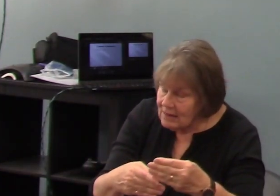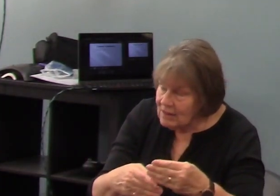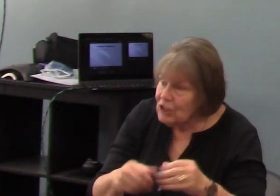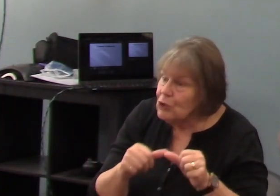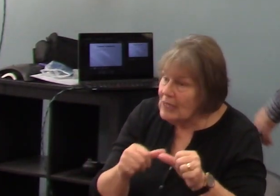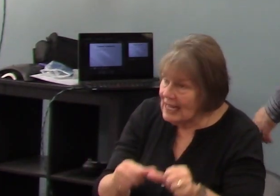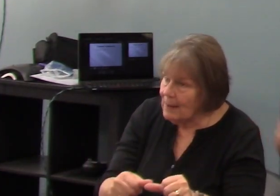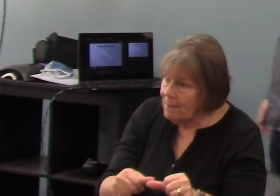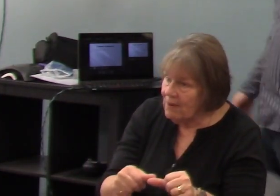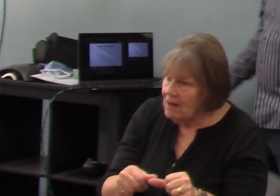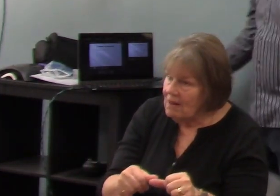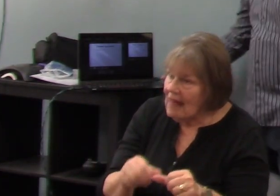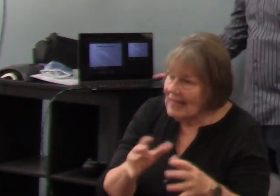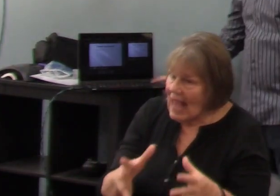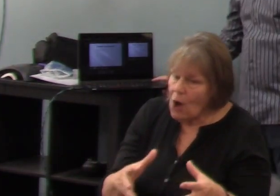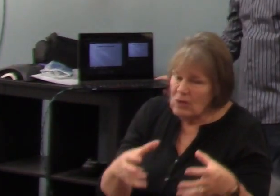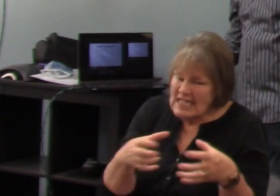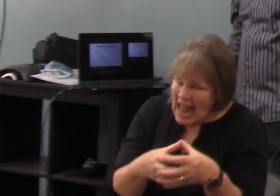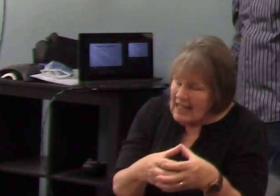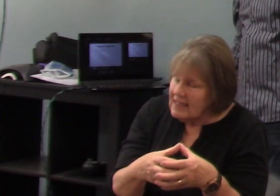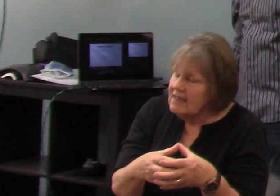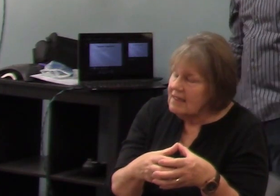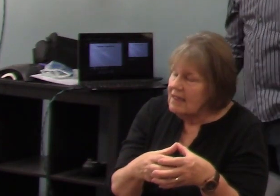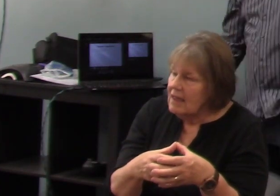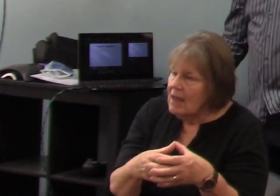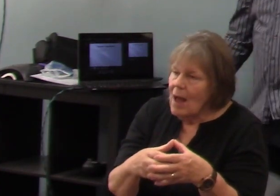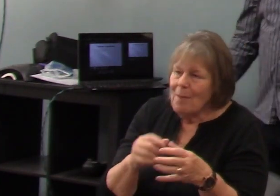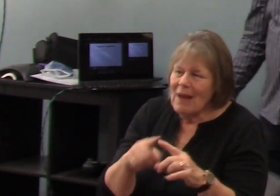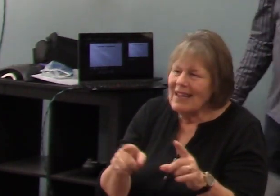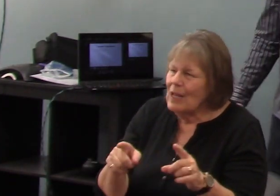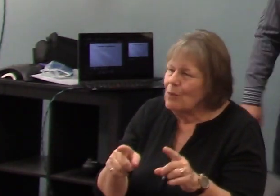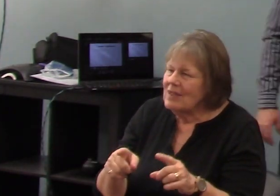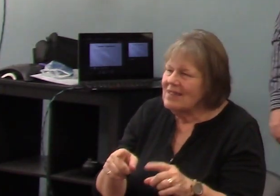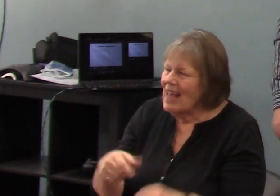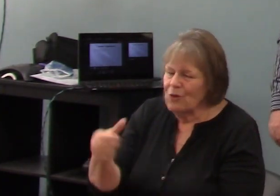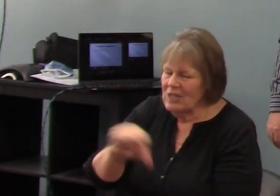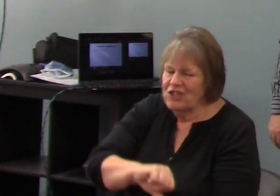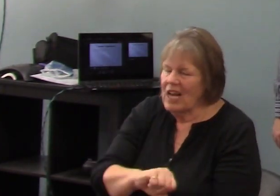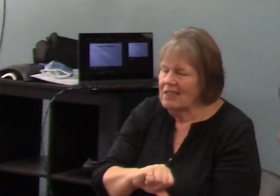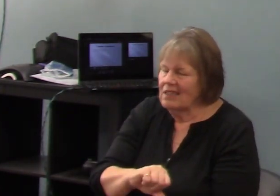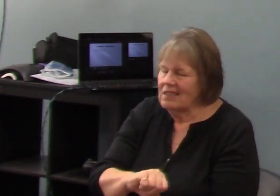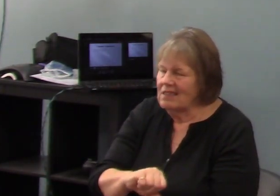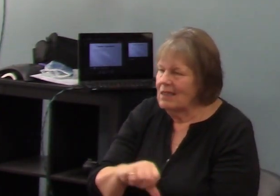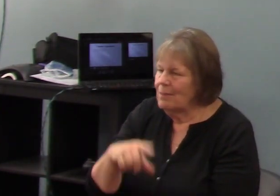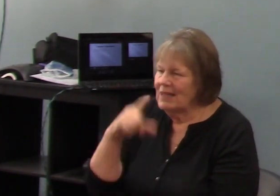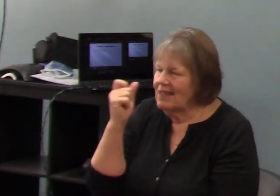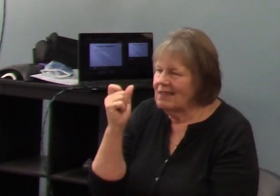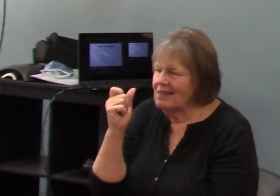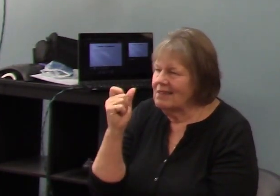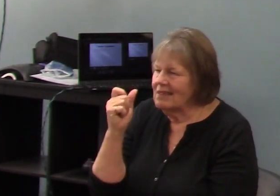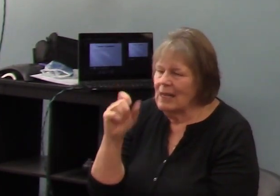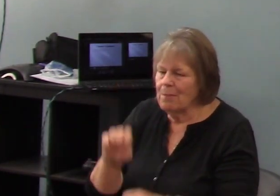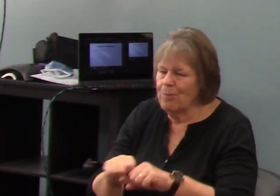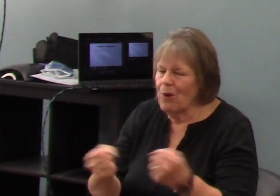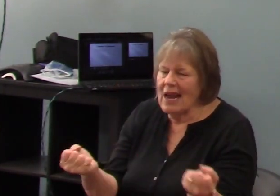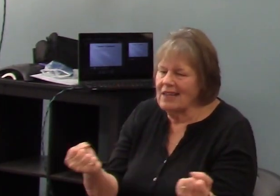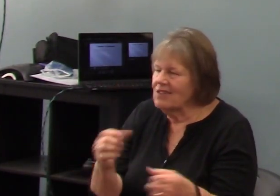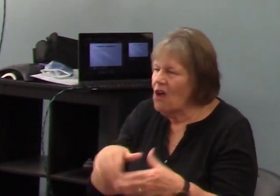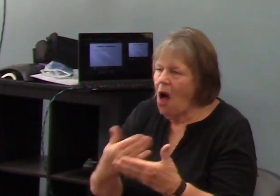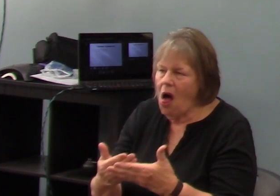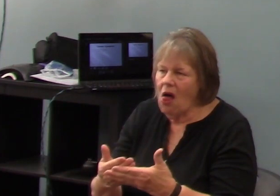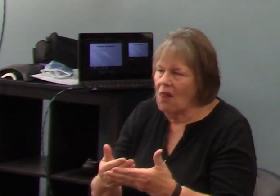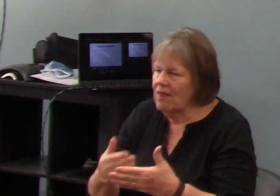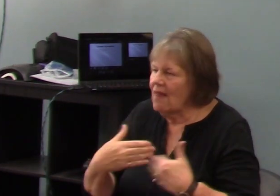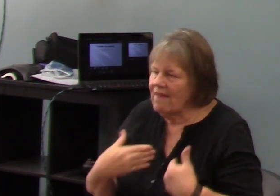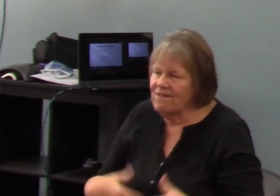it. And again, it was universally rejected because it violates pretty much everything that we see in the natural world and all of the physical laws of nature,